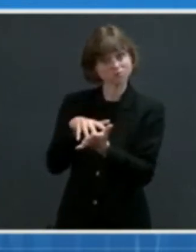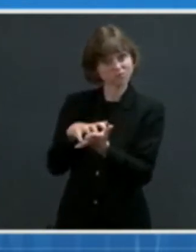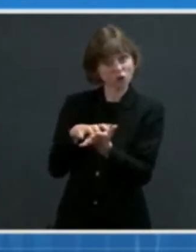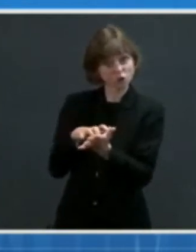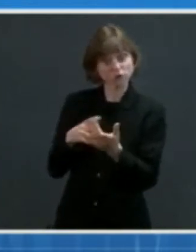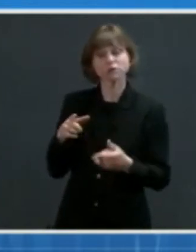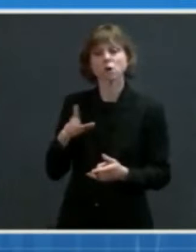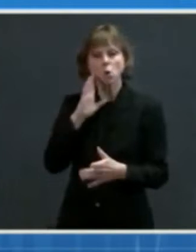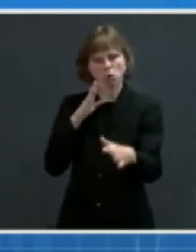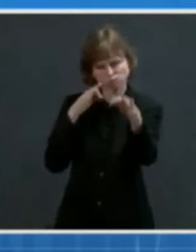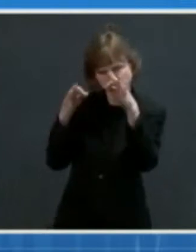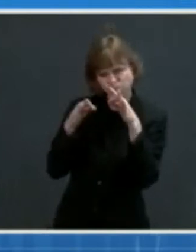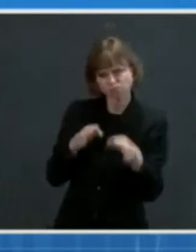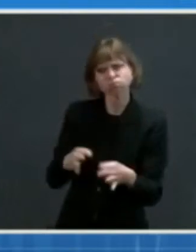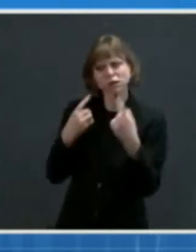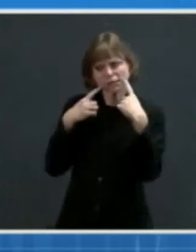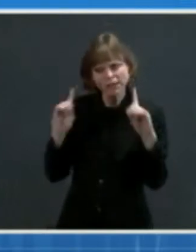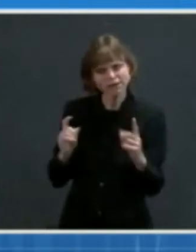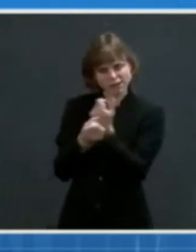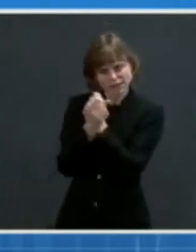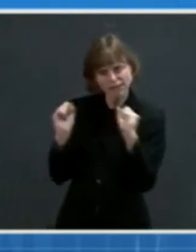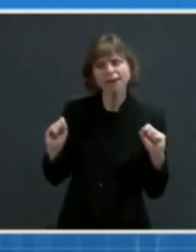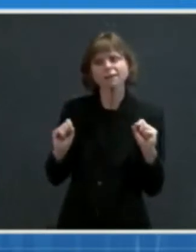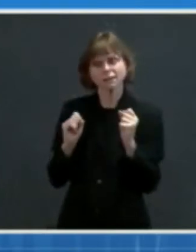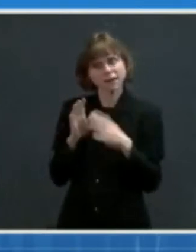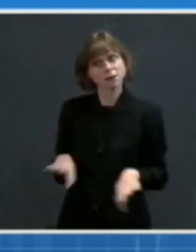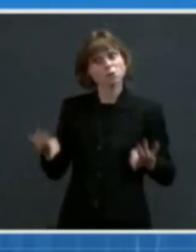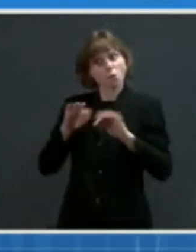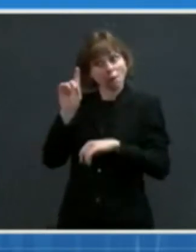efficacy, safety, and the value of vaccinations.